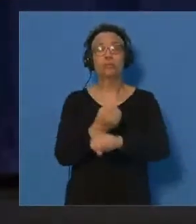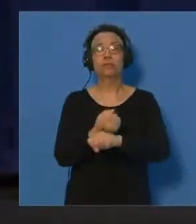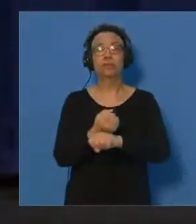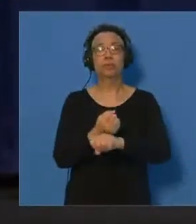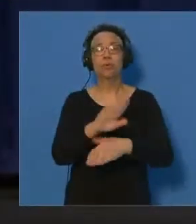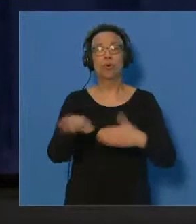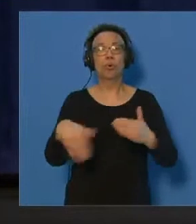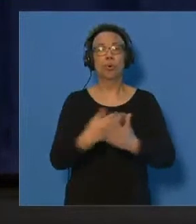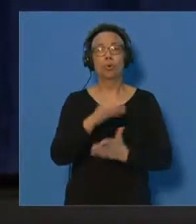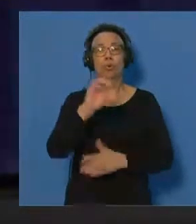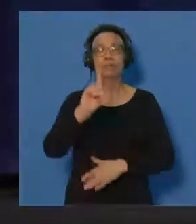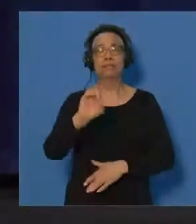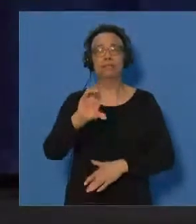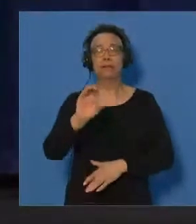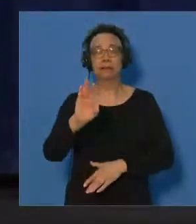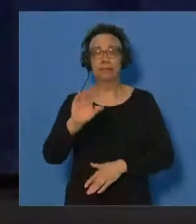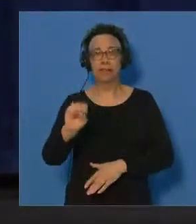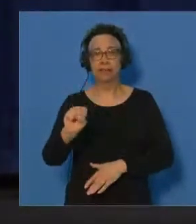All